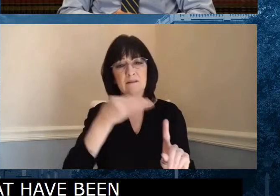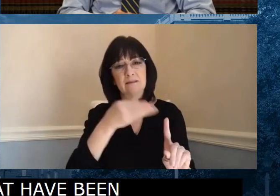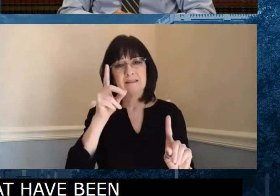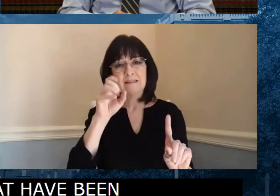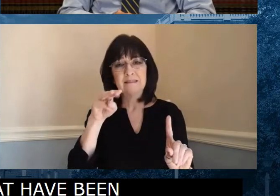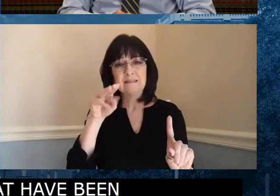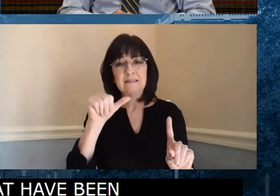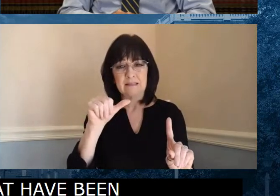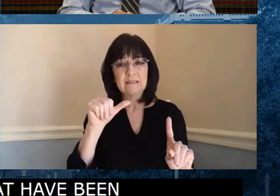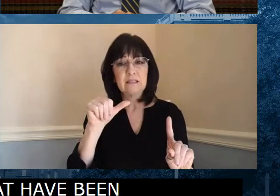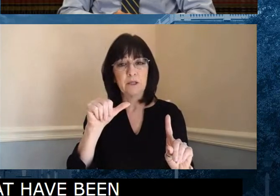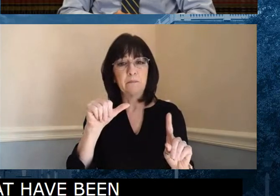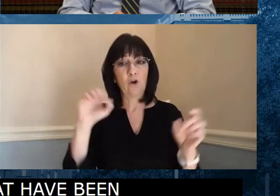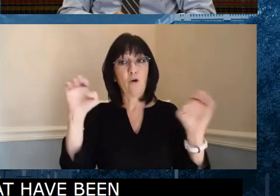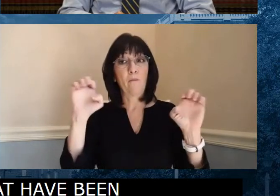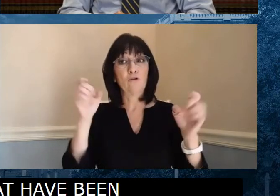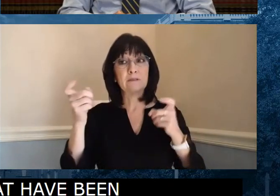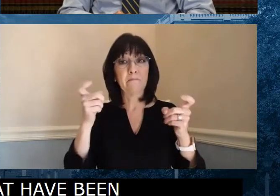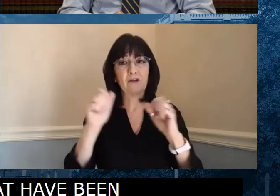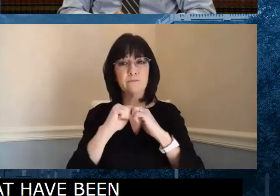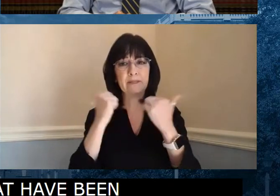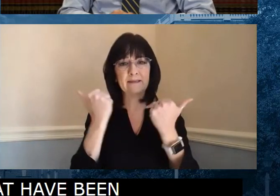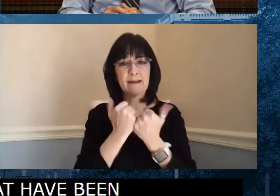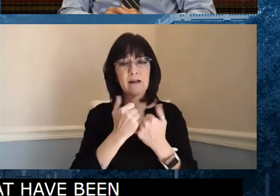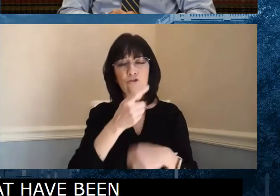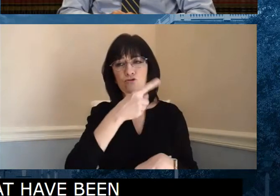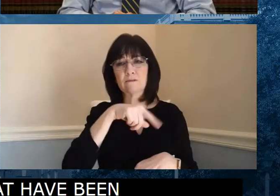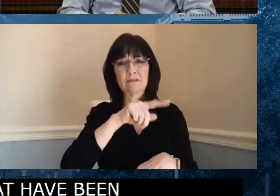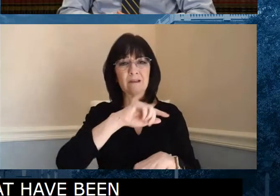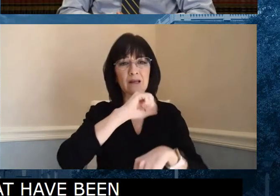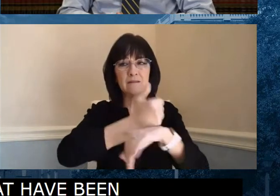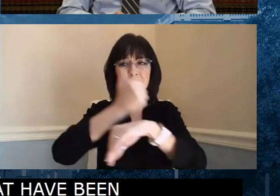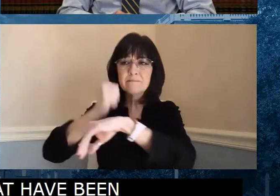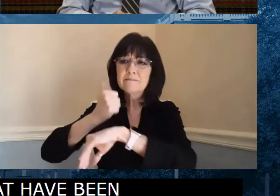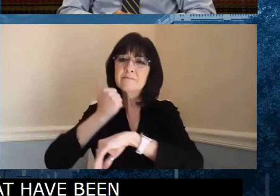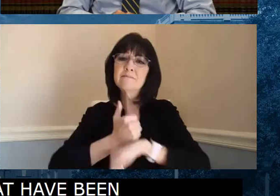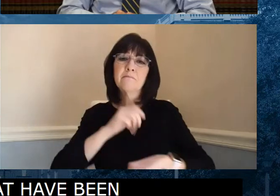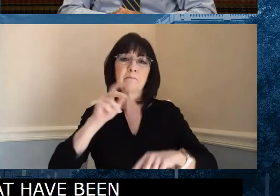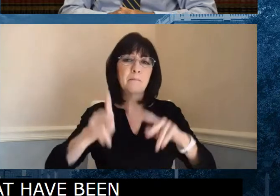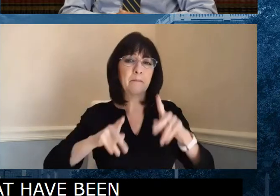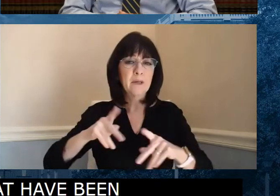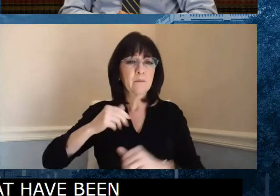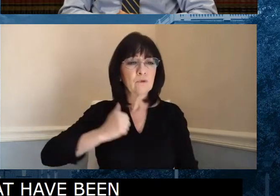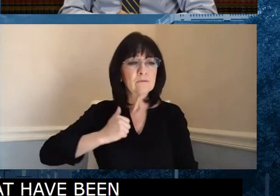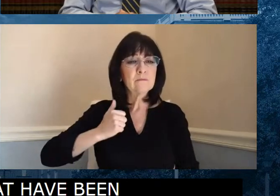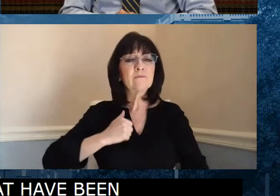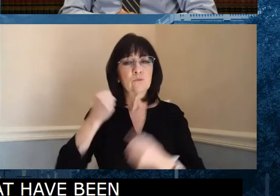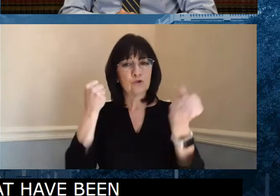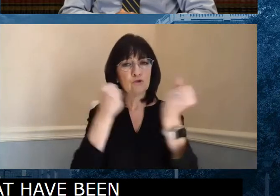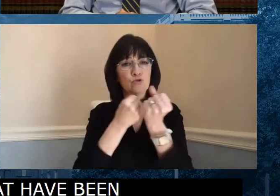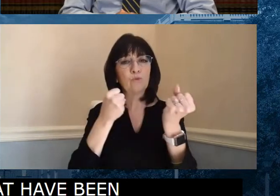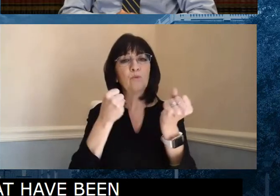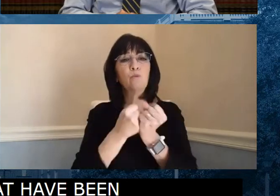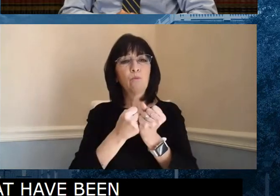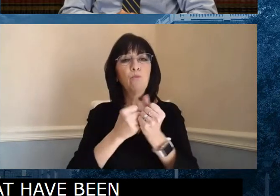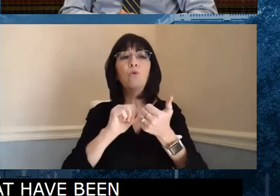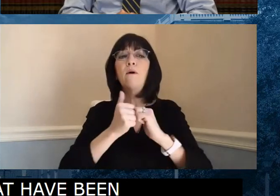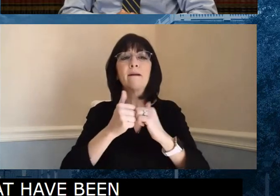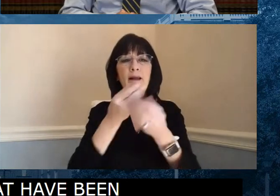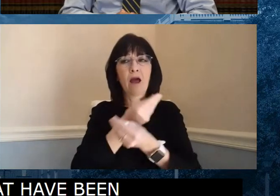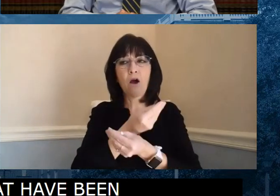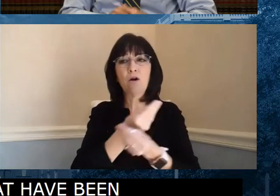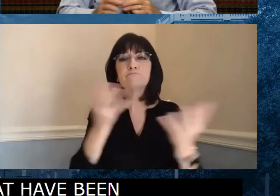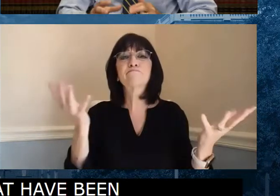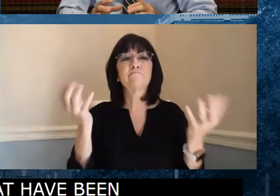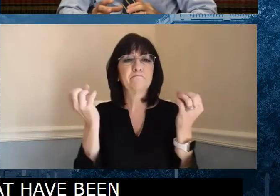Public Health, their teams at Dover Downs, Speedway, Curative, and Deltec campuses in the